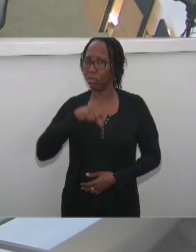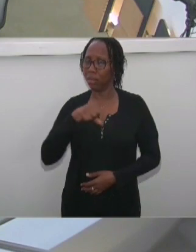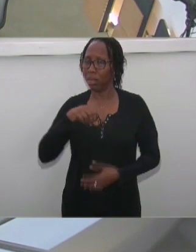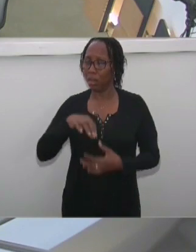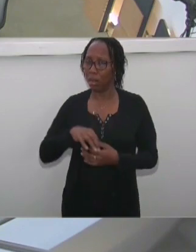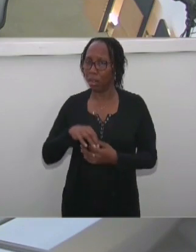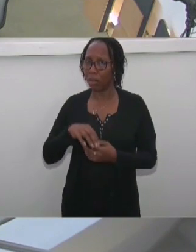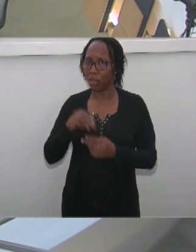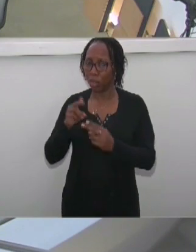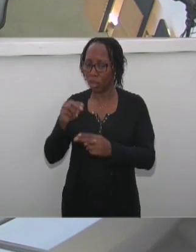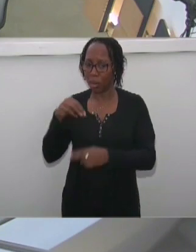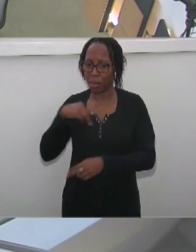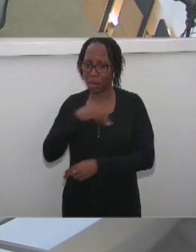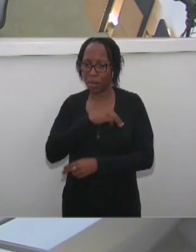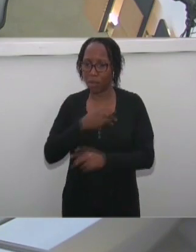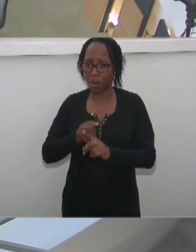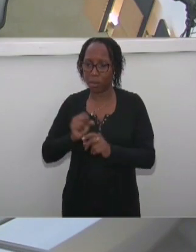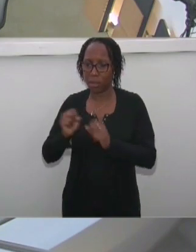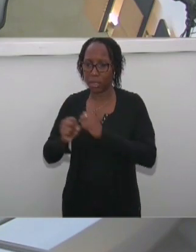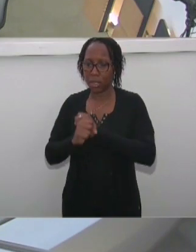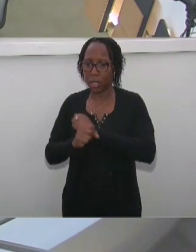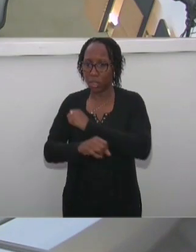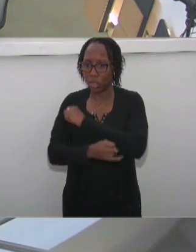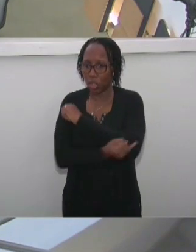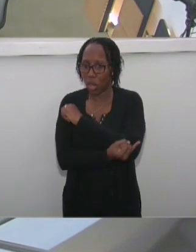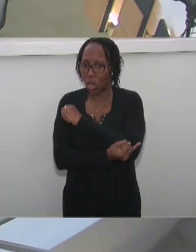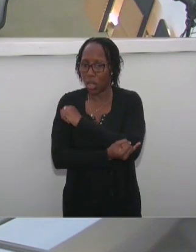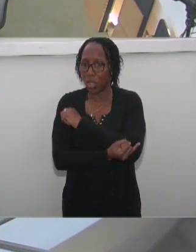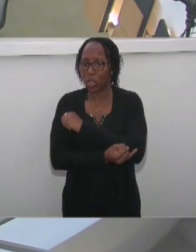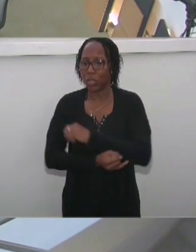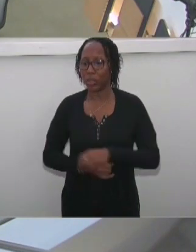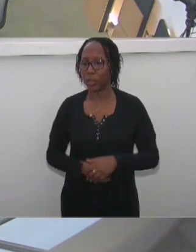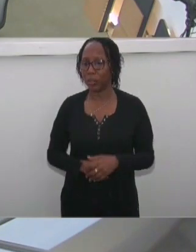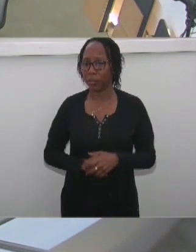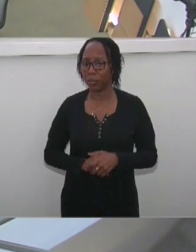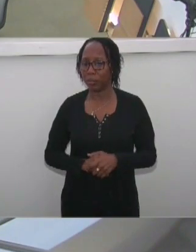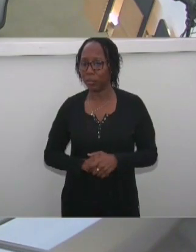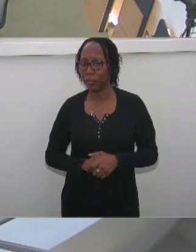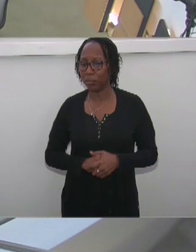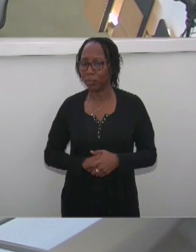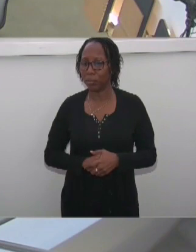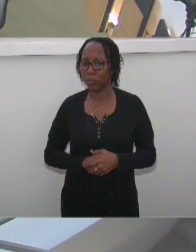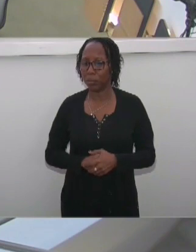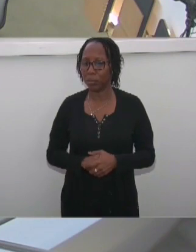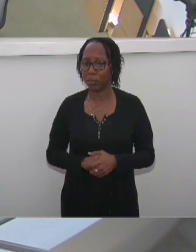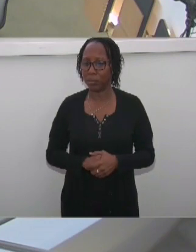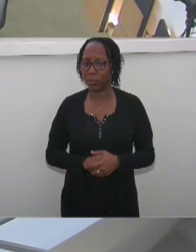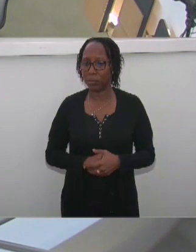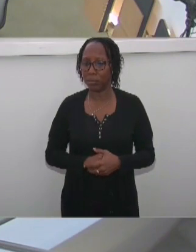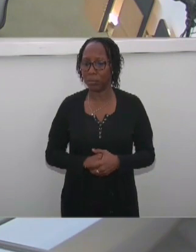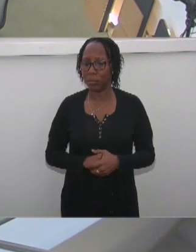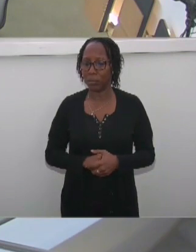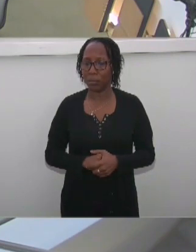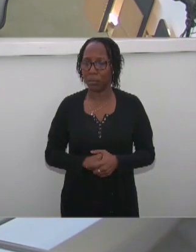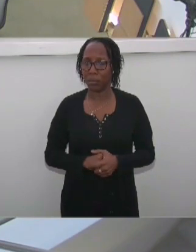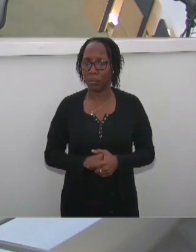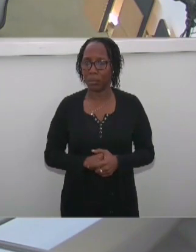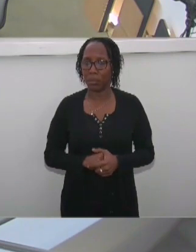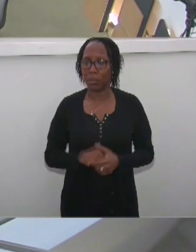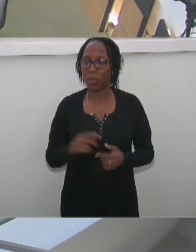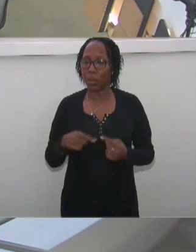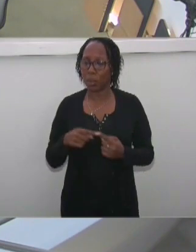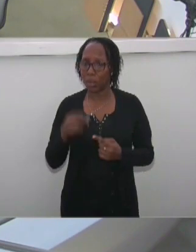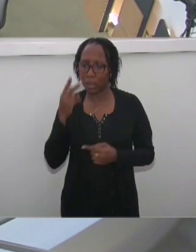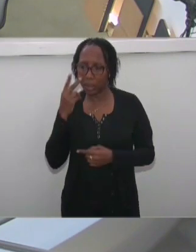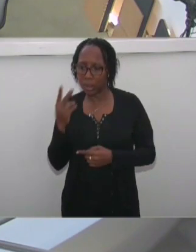Export Development, Honorable Joseph Ando, told members of the lower house on Friday that having a professional service will lead